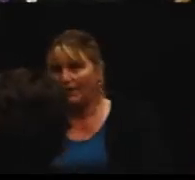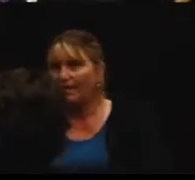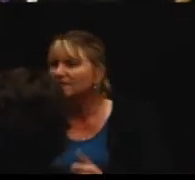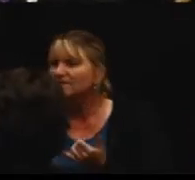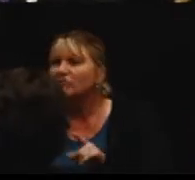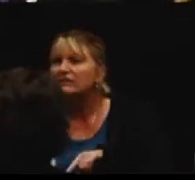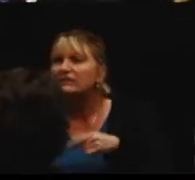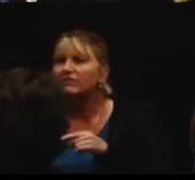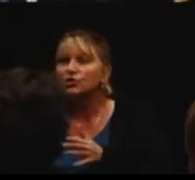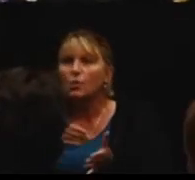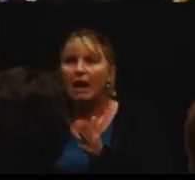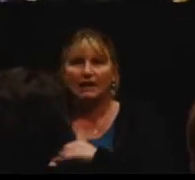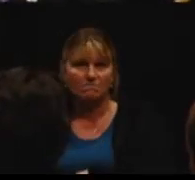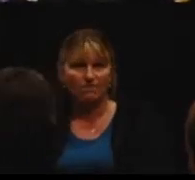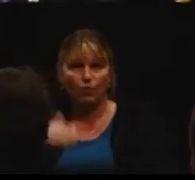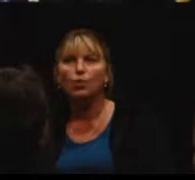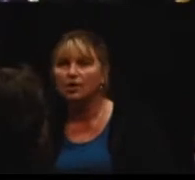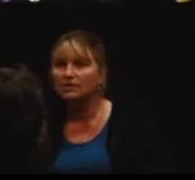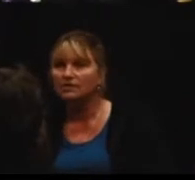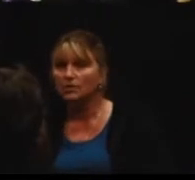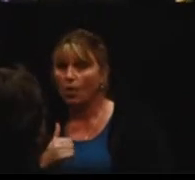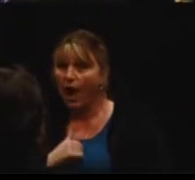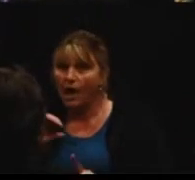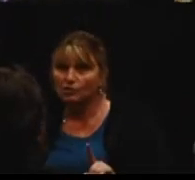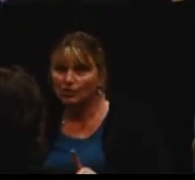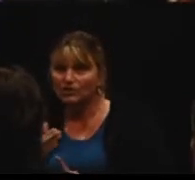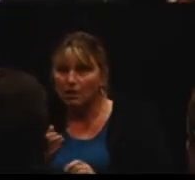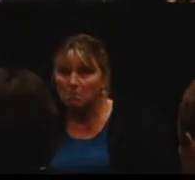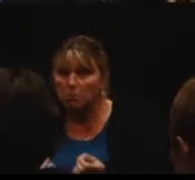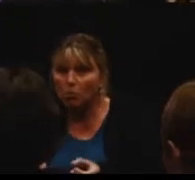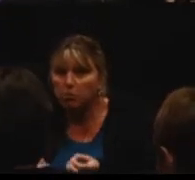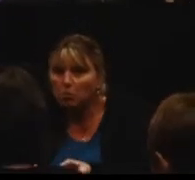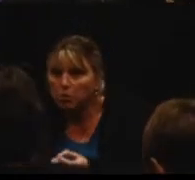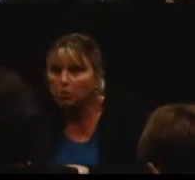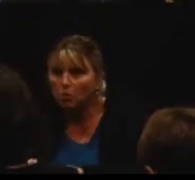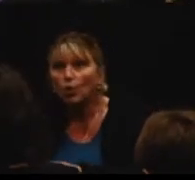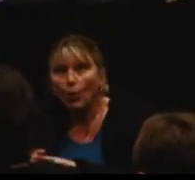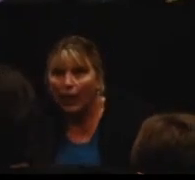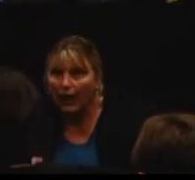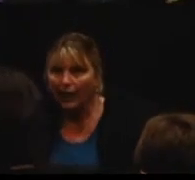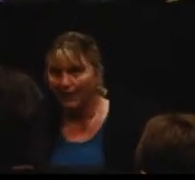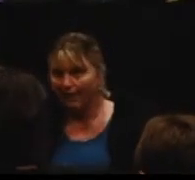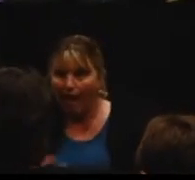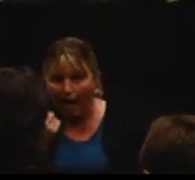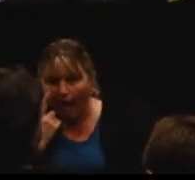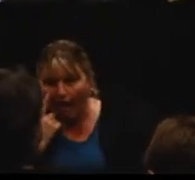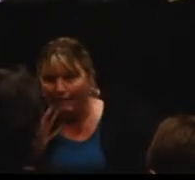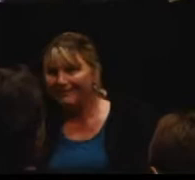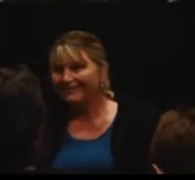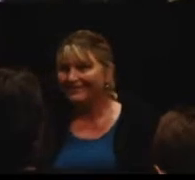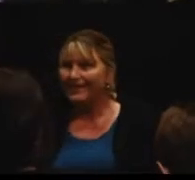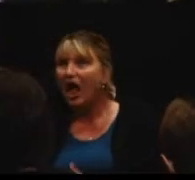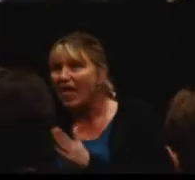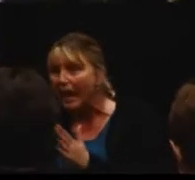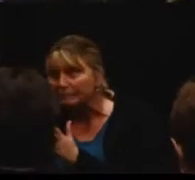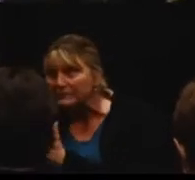different to any market that we've ever had before. So our strategy is put a lot of things into the market quickly. We've released, 50, like you said, 50 apps over the